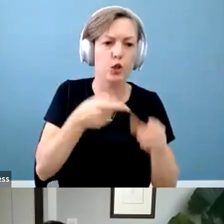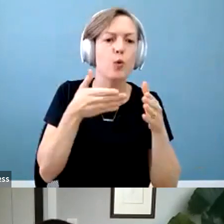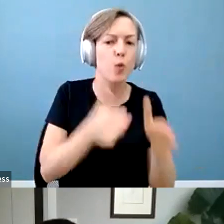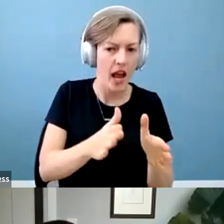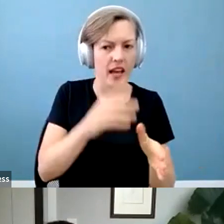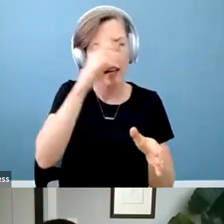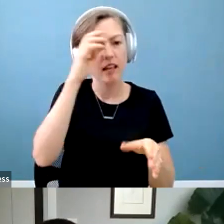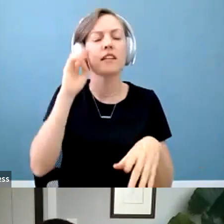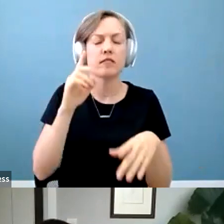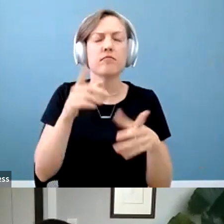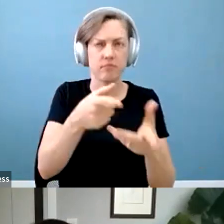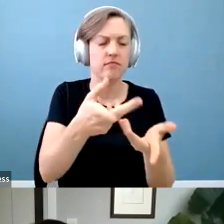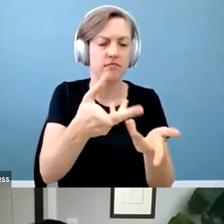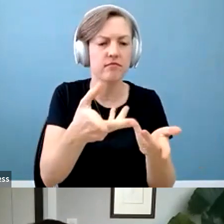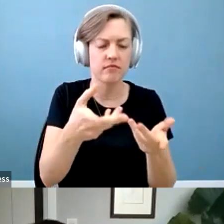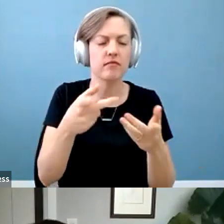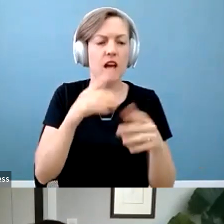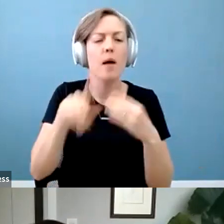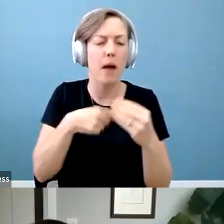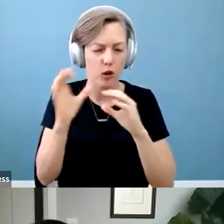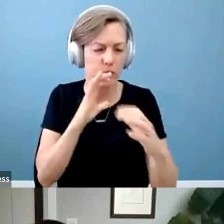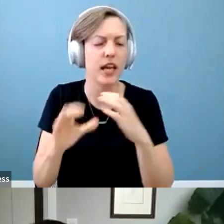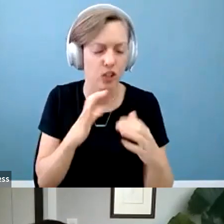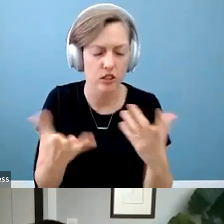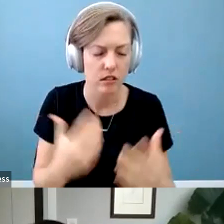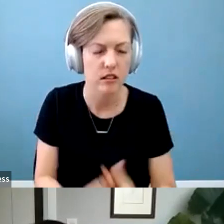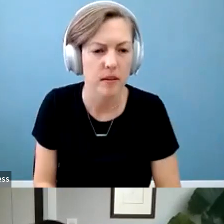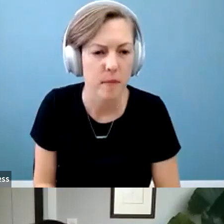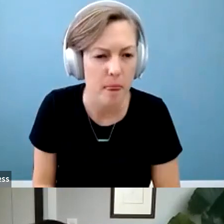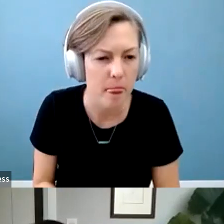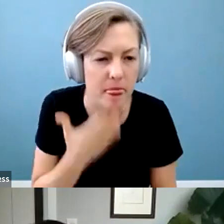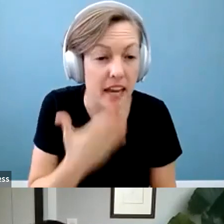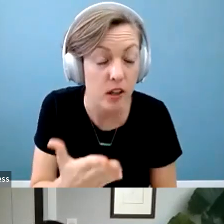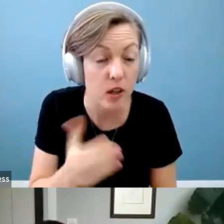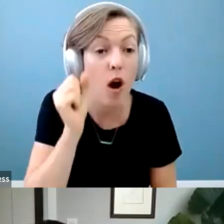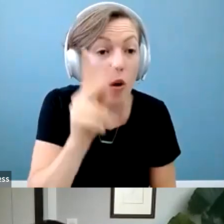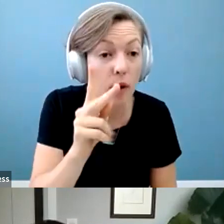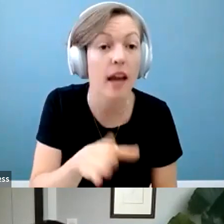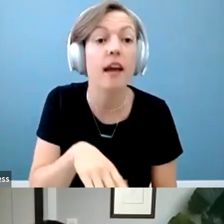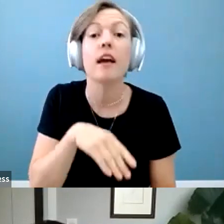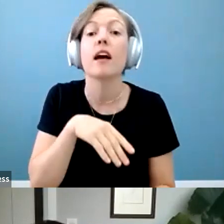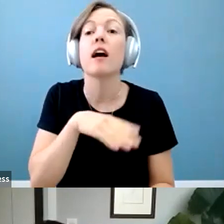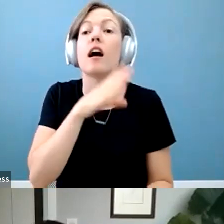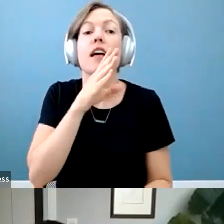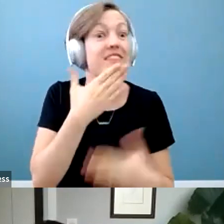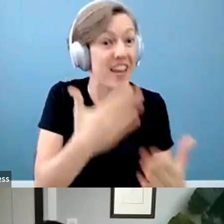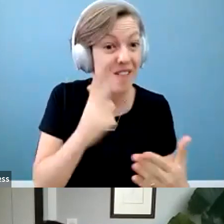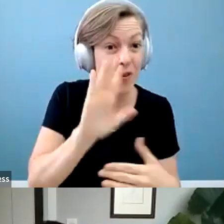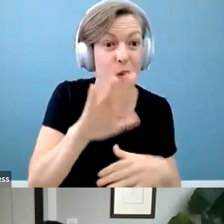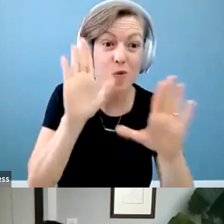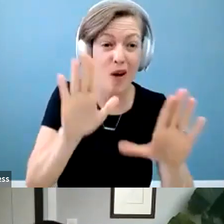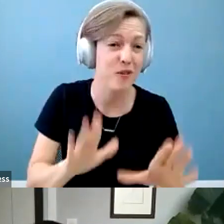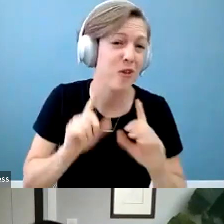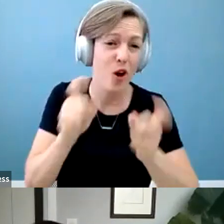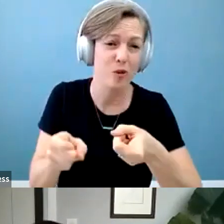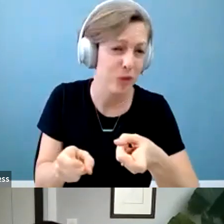about communication. Thank you. And thank you for your wonderful